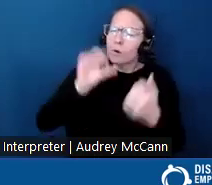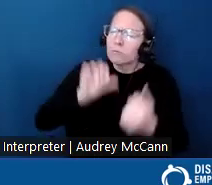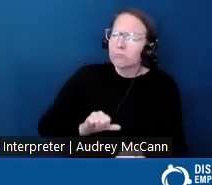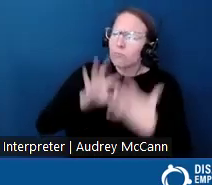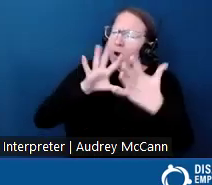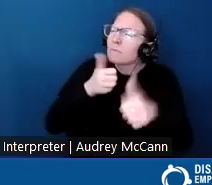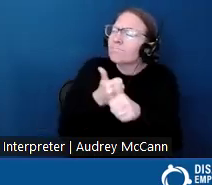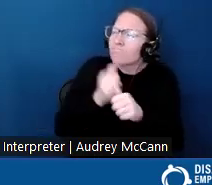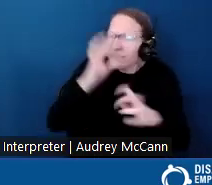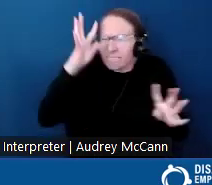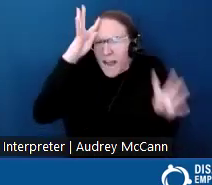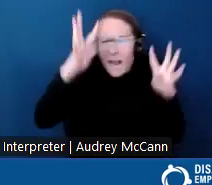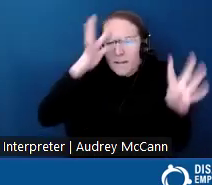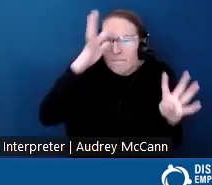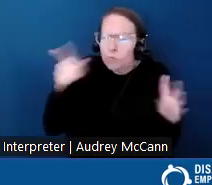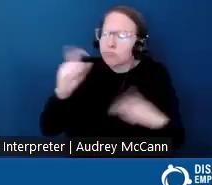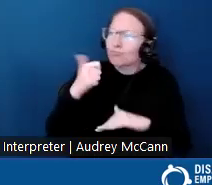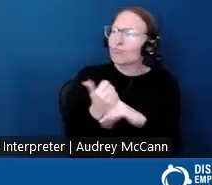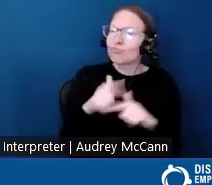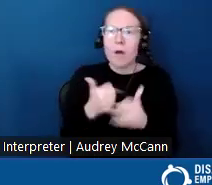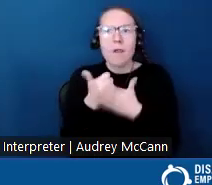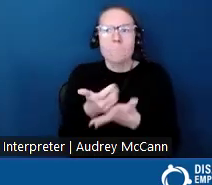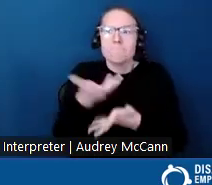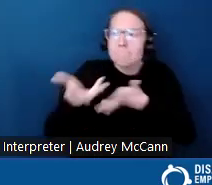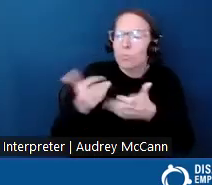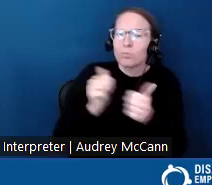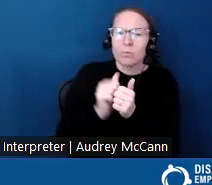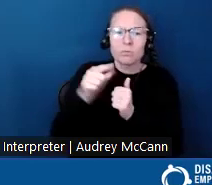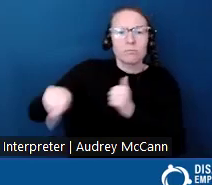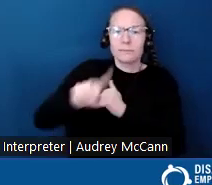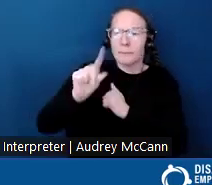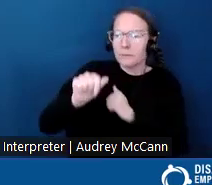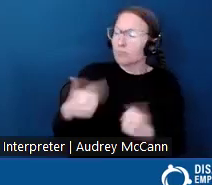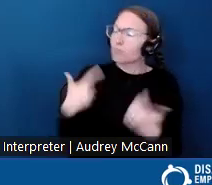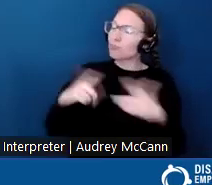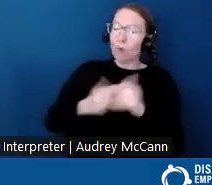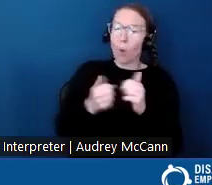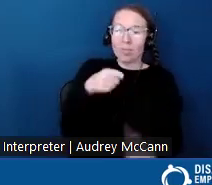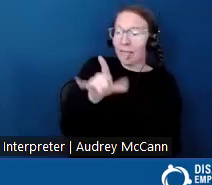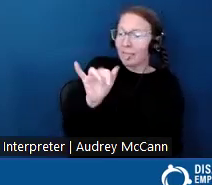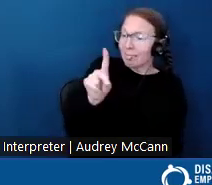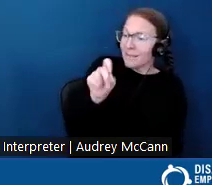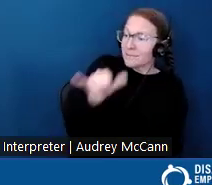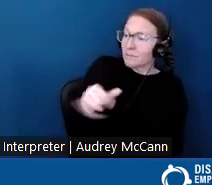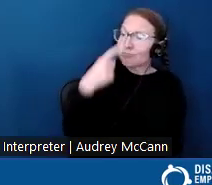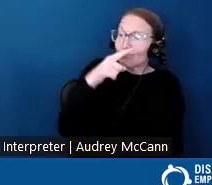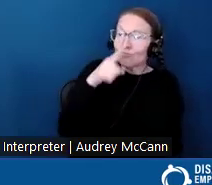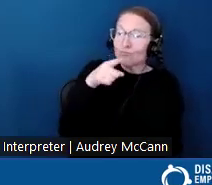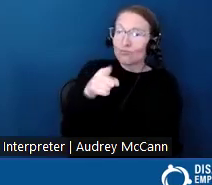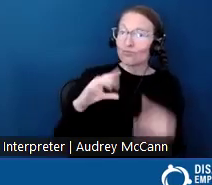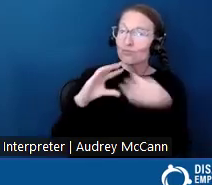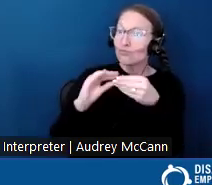disabilities. So why don't we start off with Lindsay? And Lindsay, if you wouldn't mind sharing on these